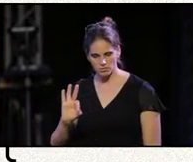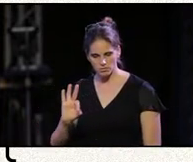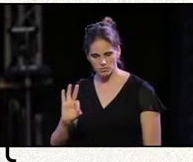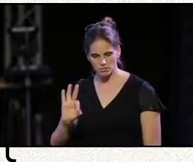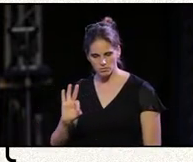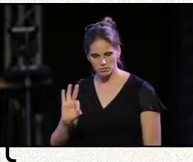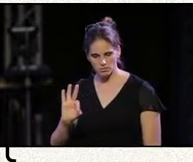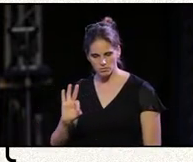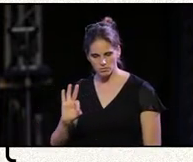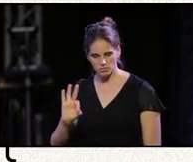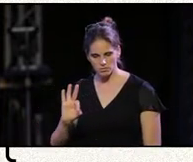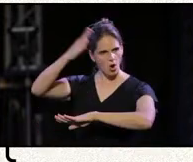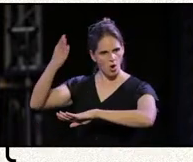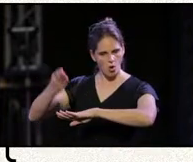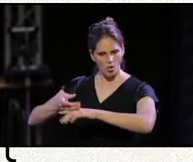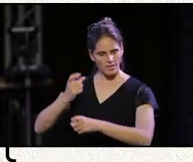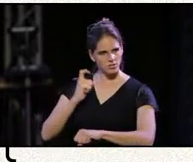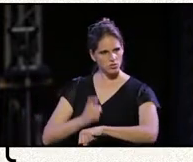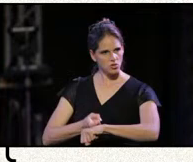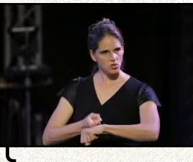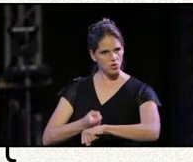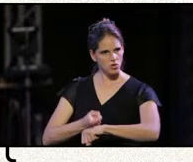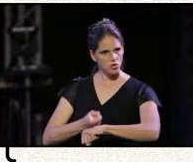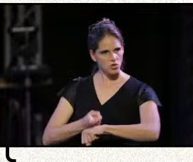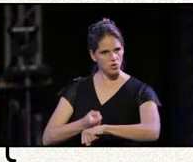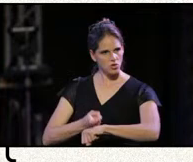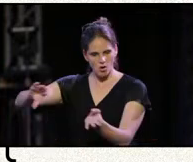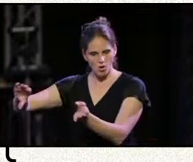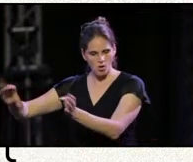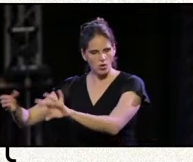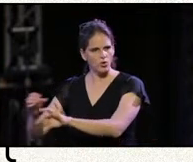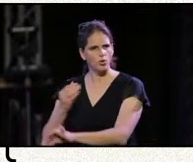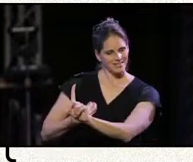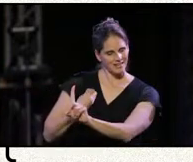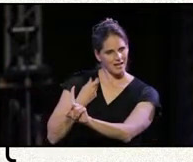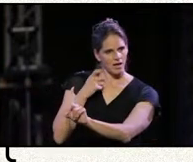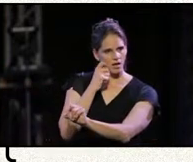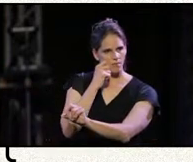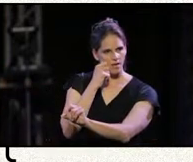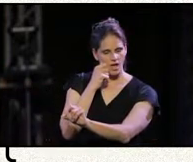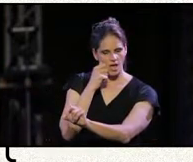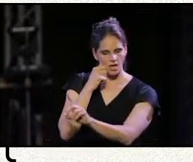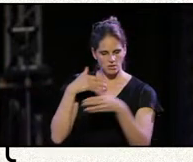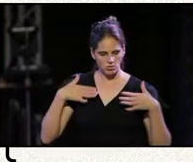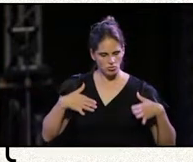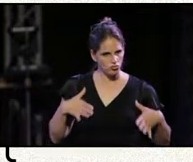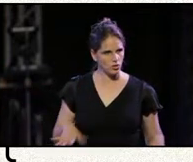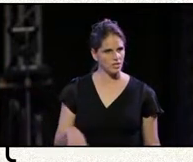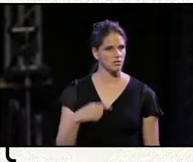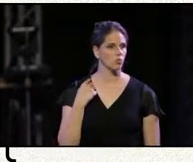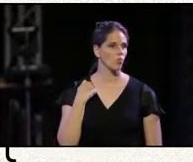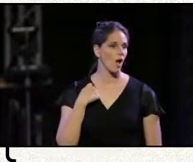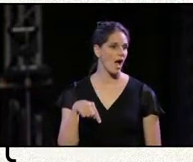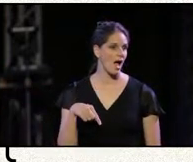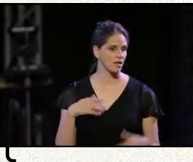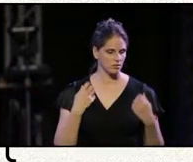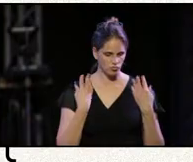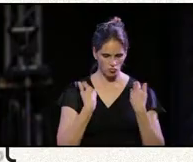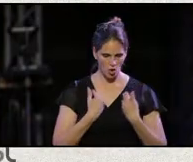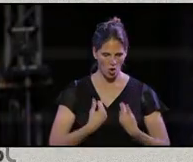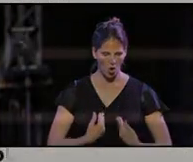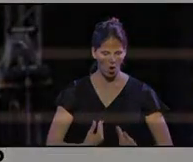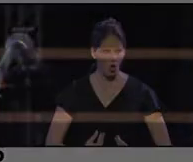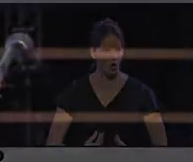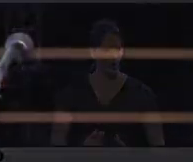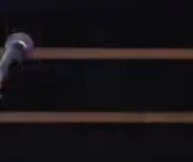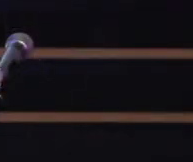when they looked up, they saw that the stone, very large, had been, and they were alarmed. Don't be